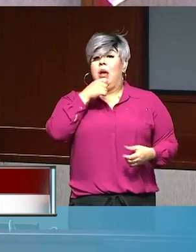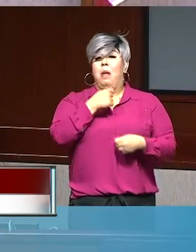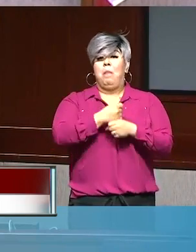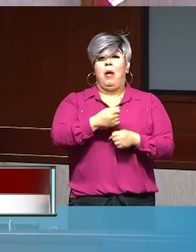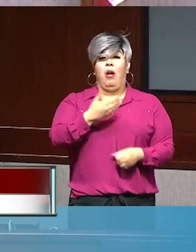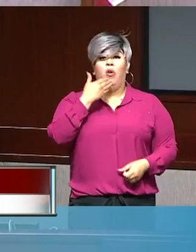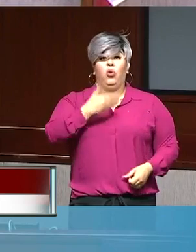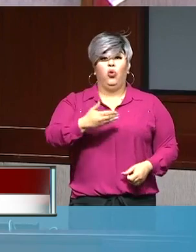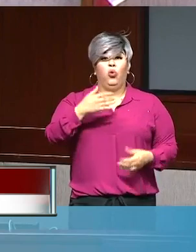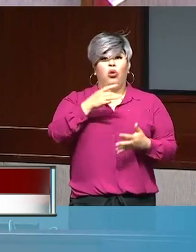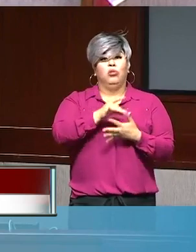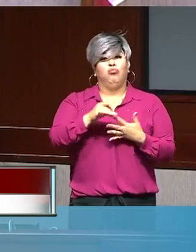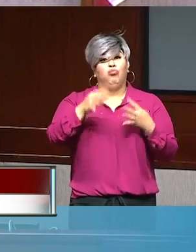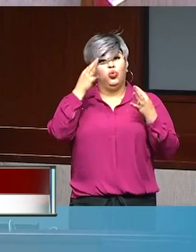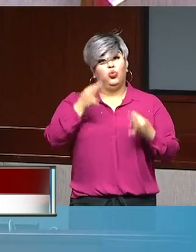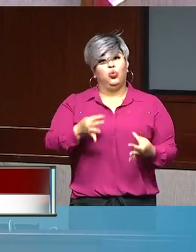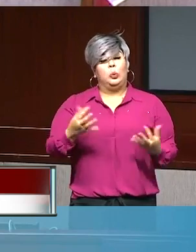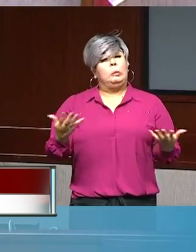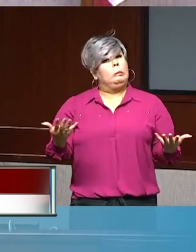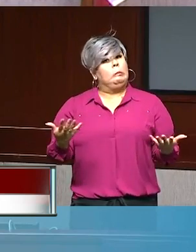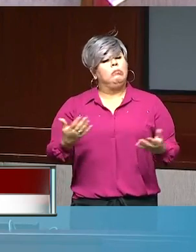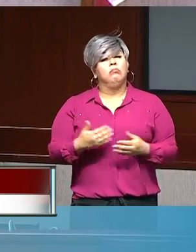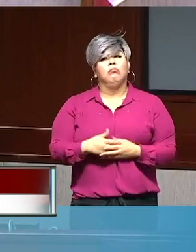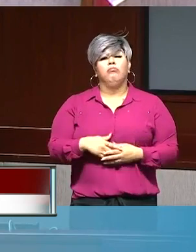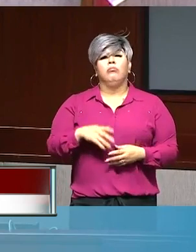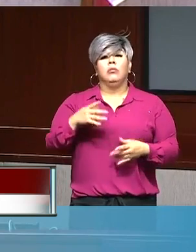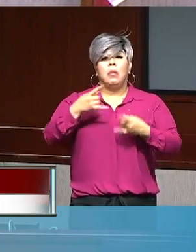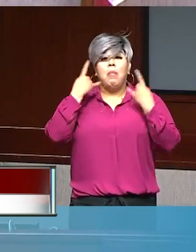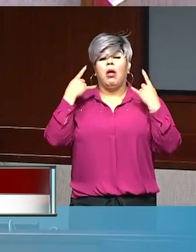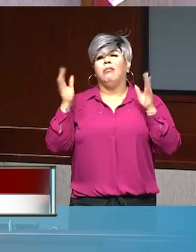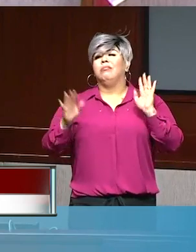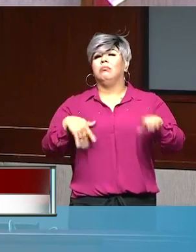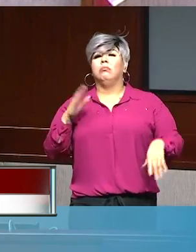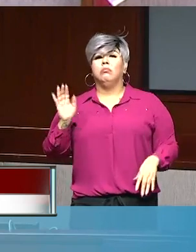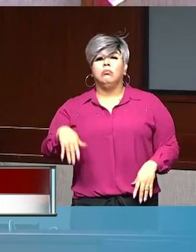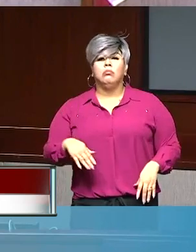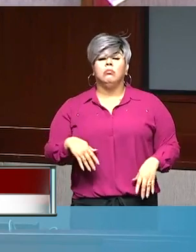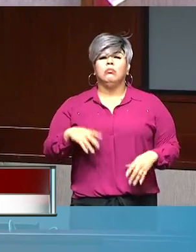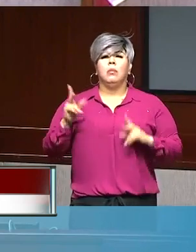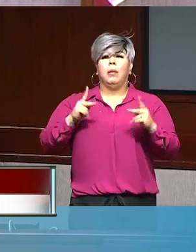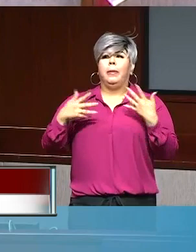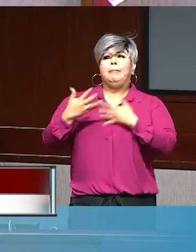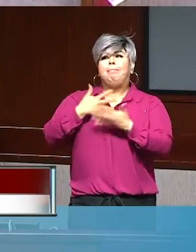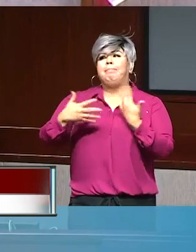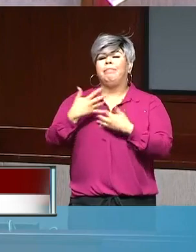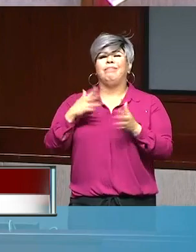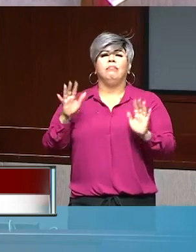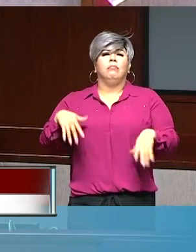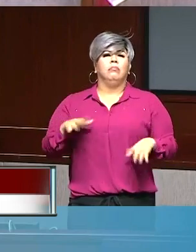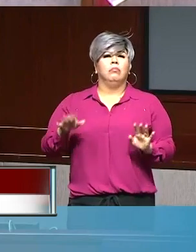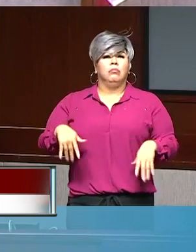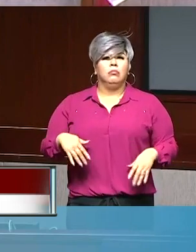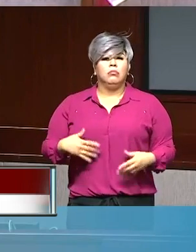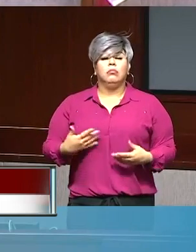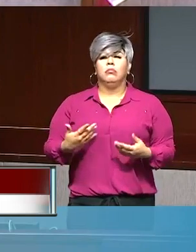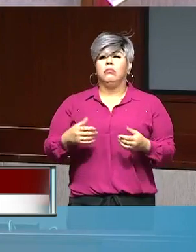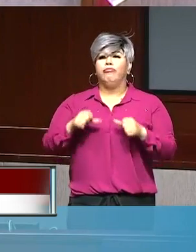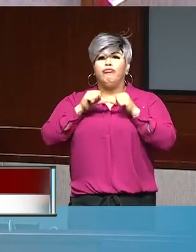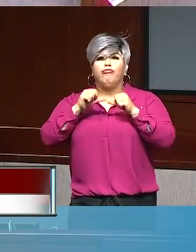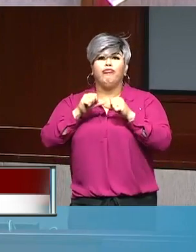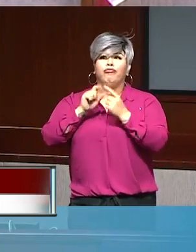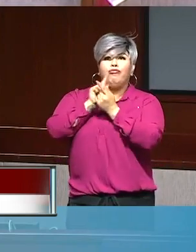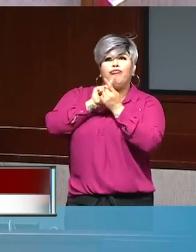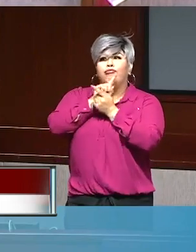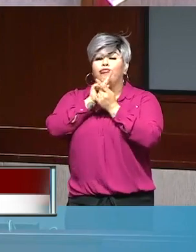choices. They are not wearing a mask when they're in close proximity with groups of people for a sustained period of time.